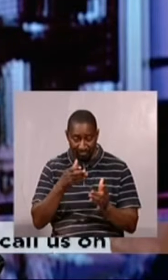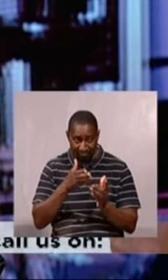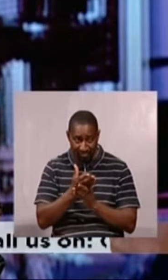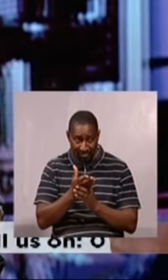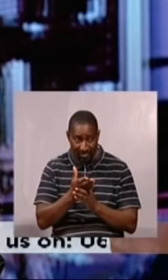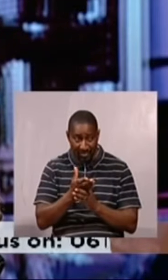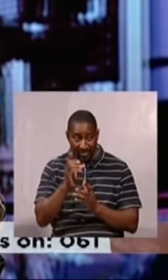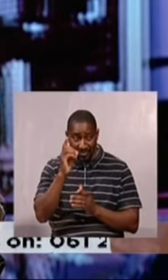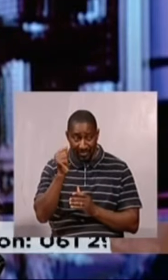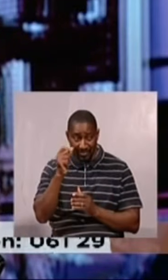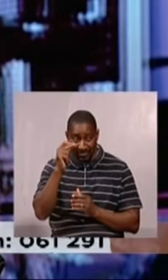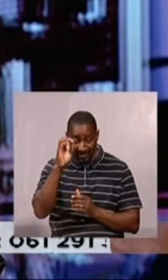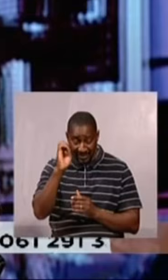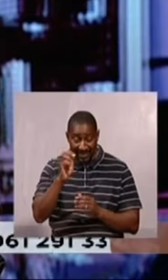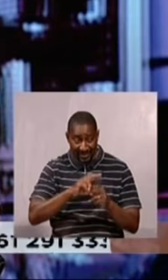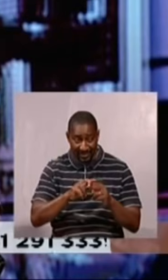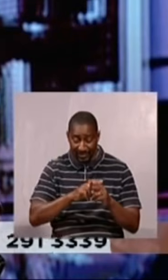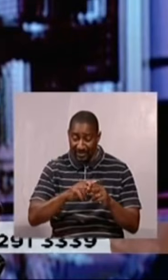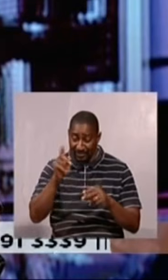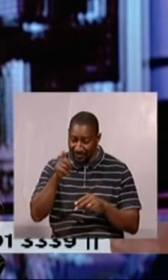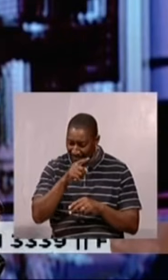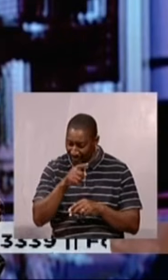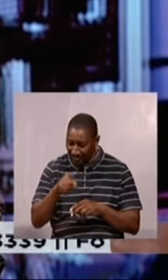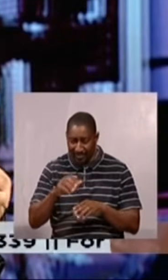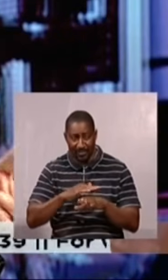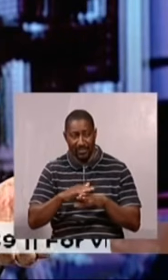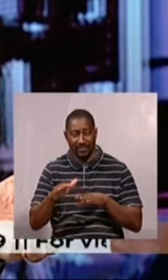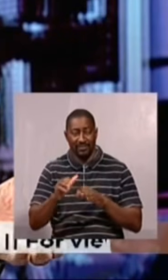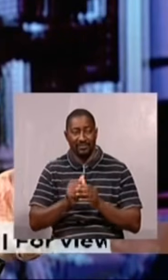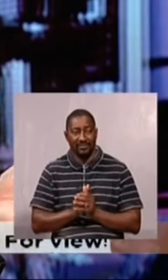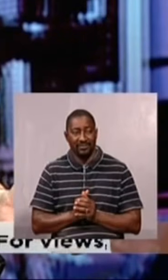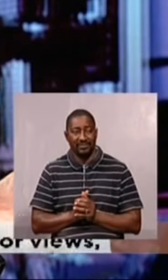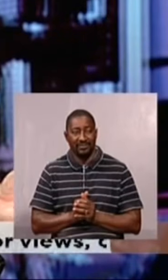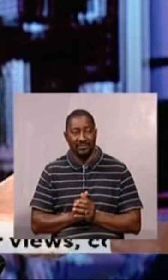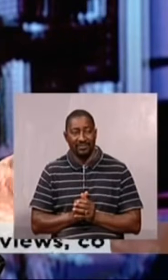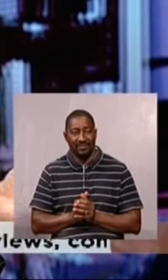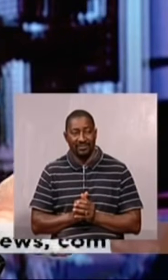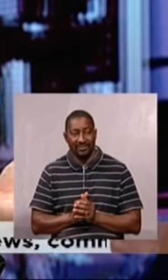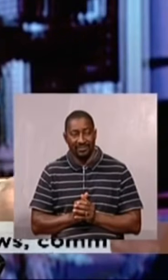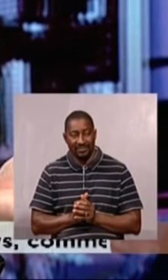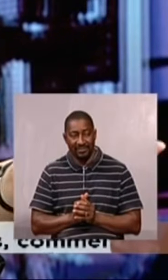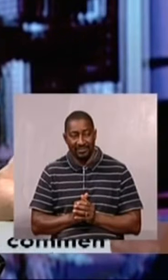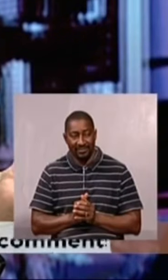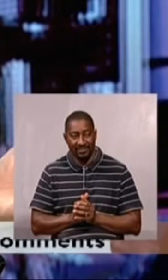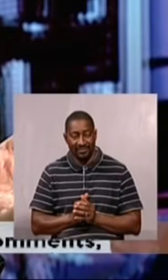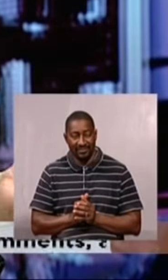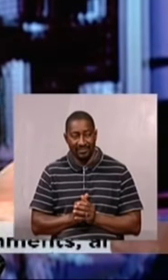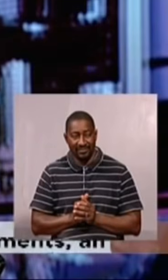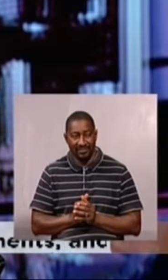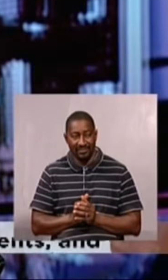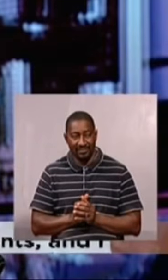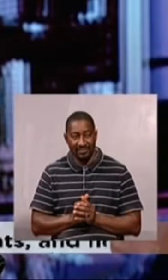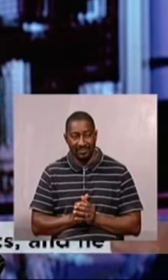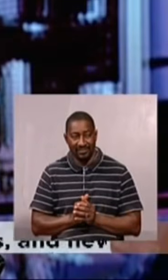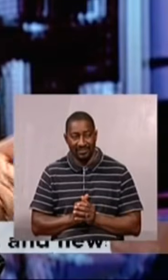them to get your personal information, which you might think it's actually fairly bland and sort of not of